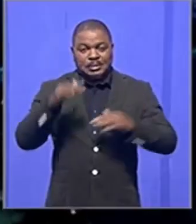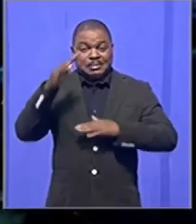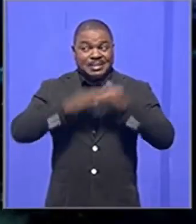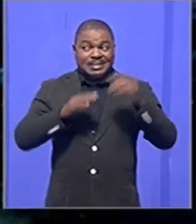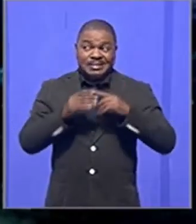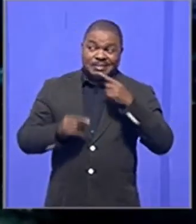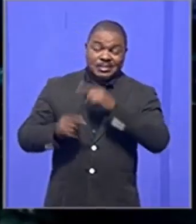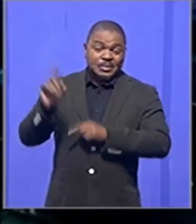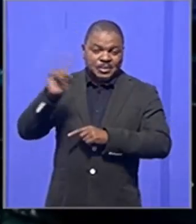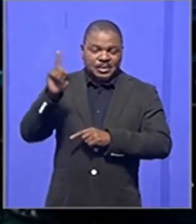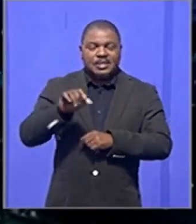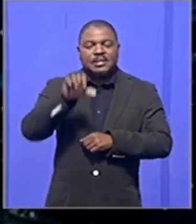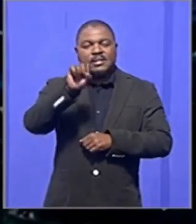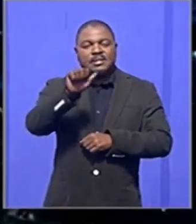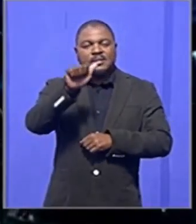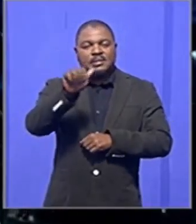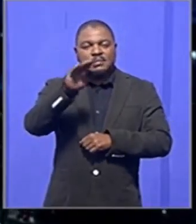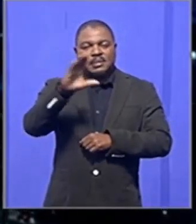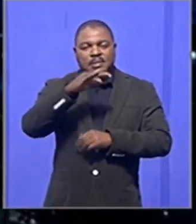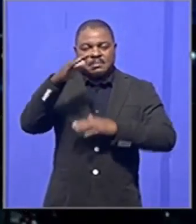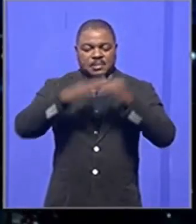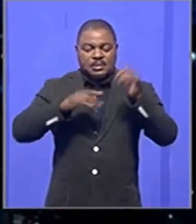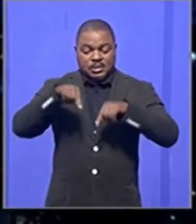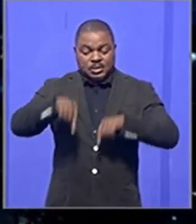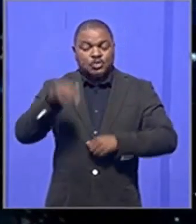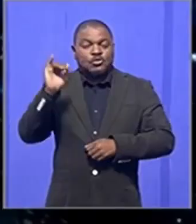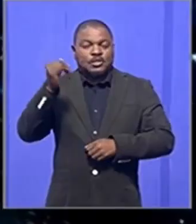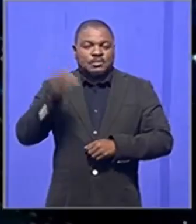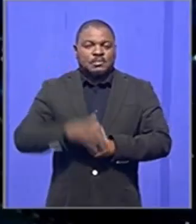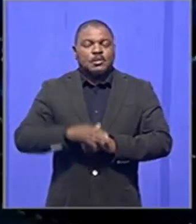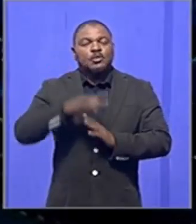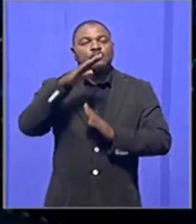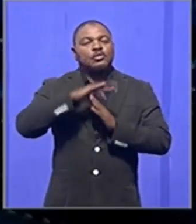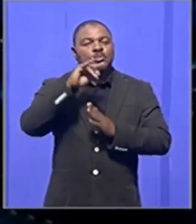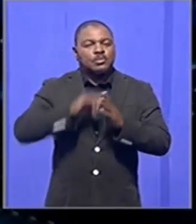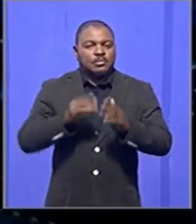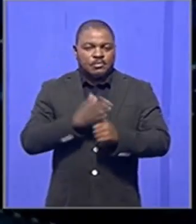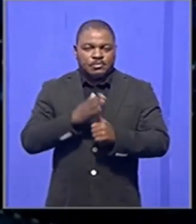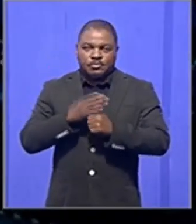ke dikantorokgolo tša SABC gona mono Auckland Park. Re thoma ka dihlago tša ditaba.